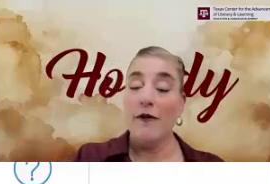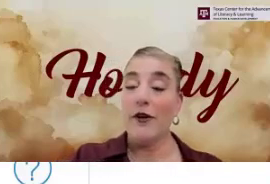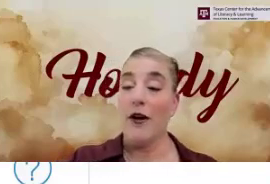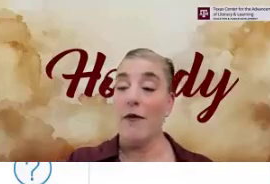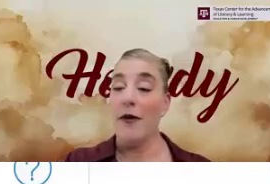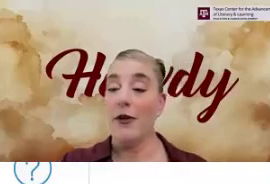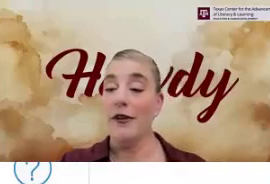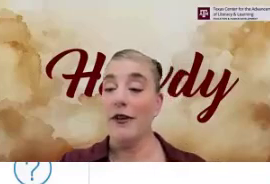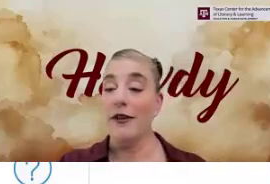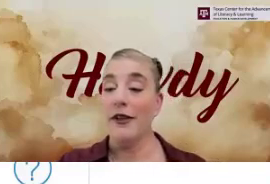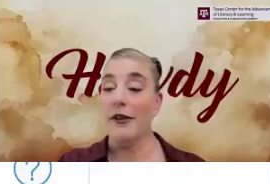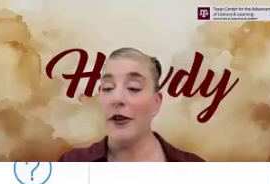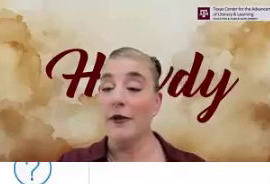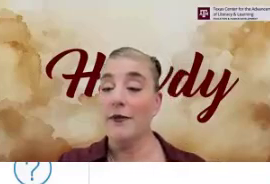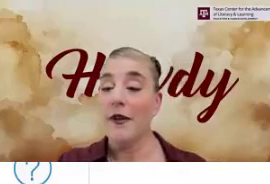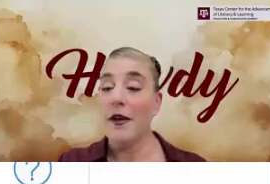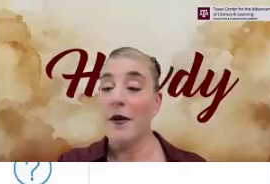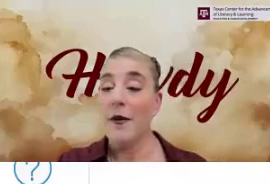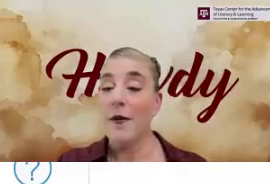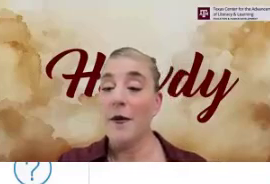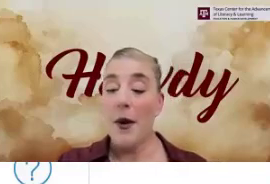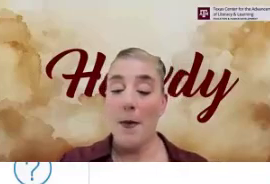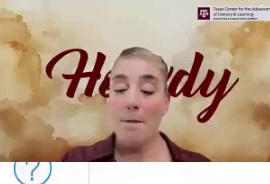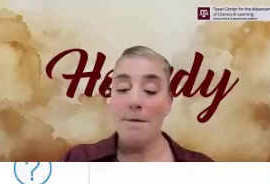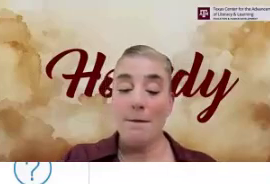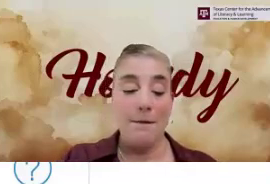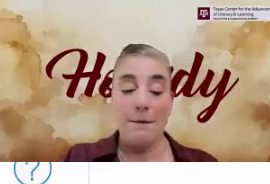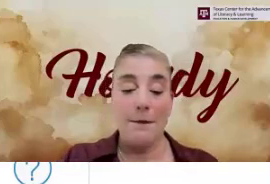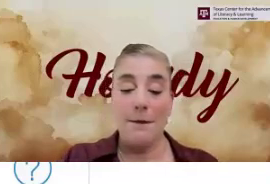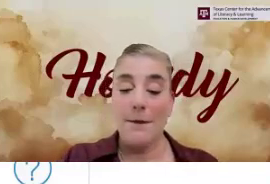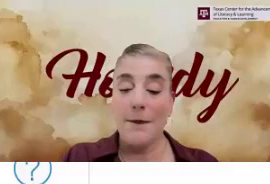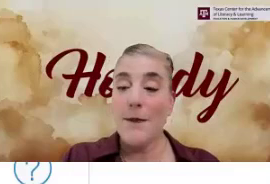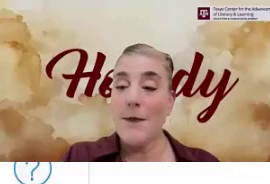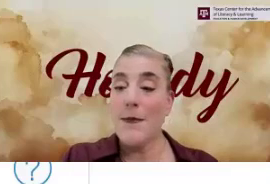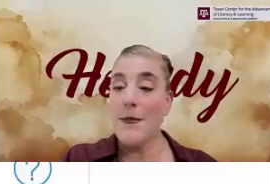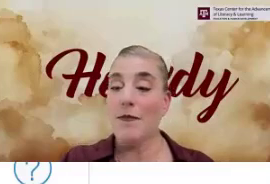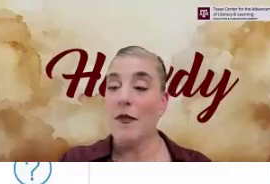poster. Got my parentheses here.